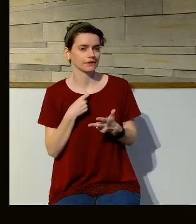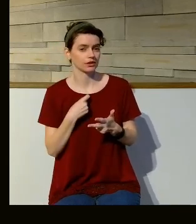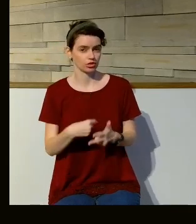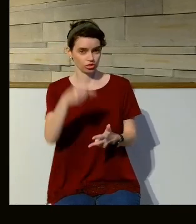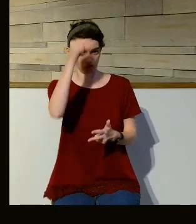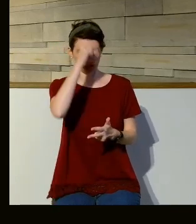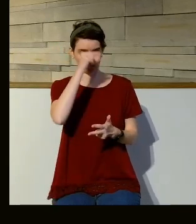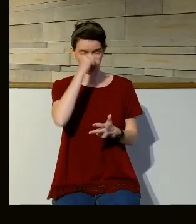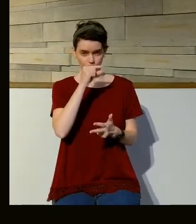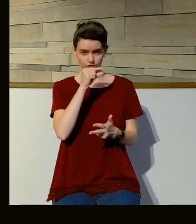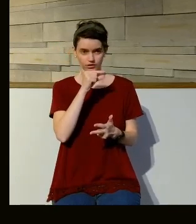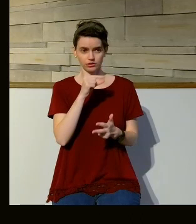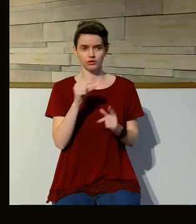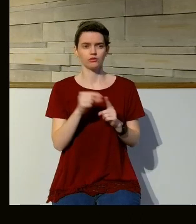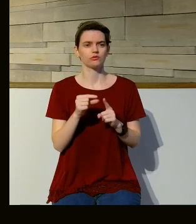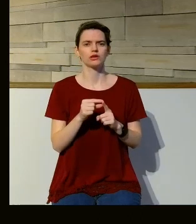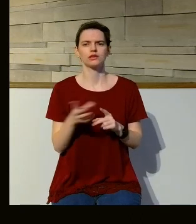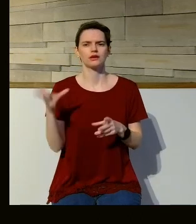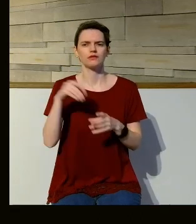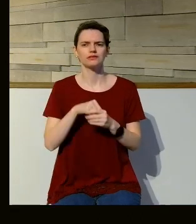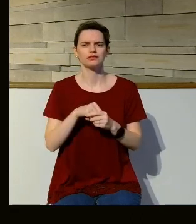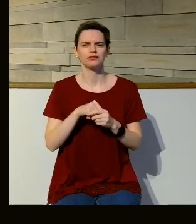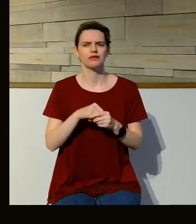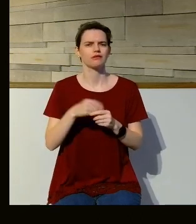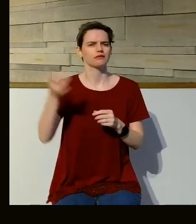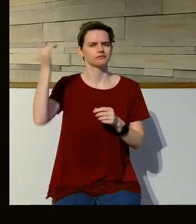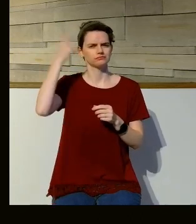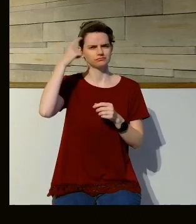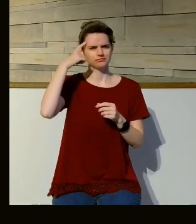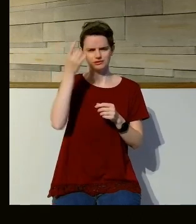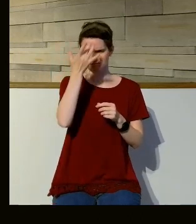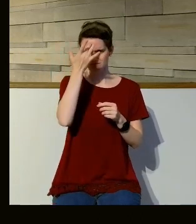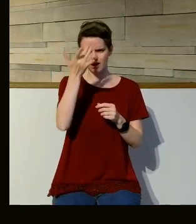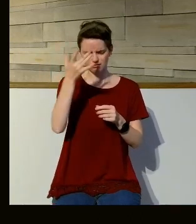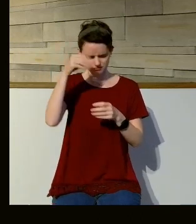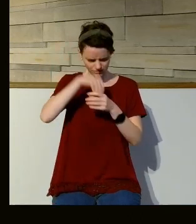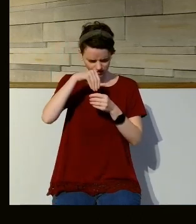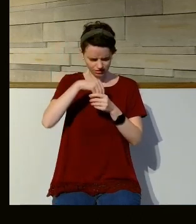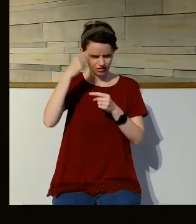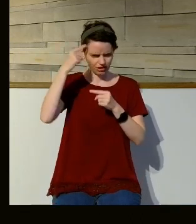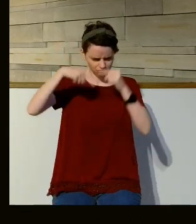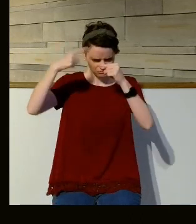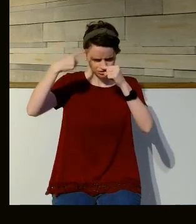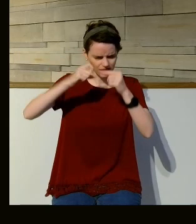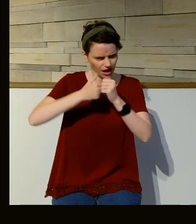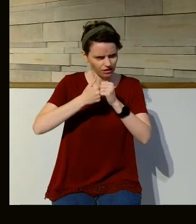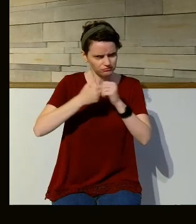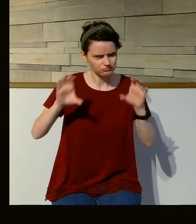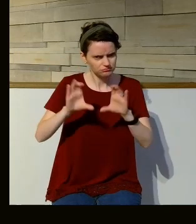Greek, it's a word that entails your intellect and your faculty of understanding, your thought process and